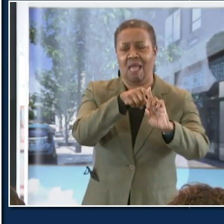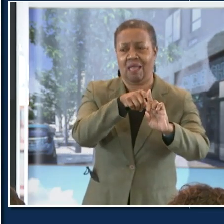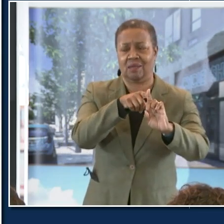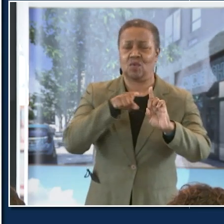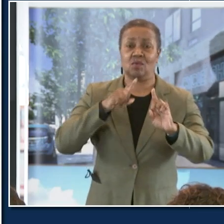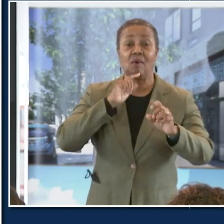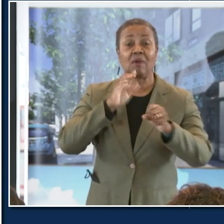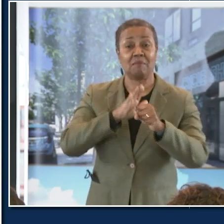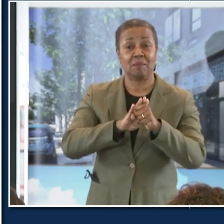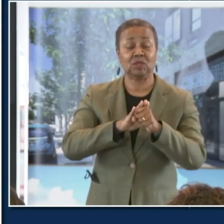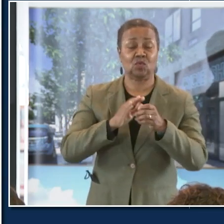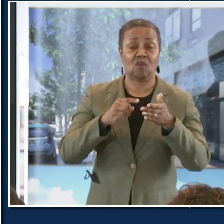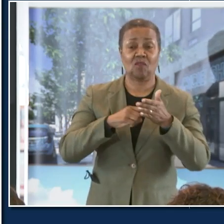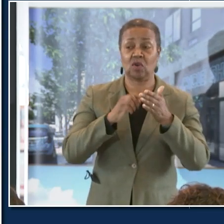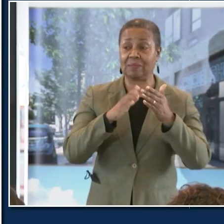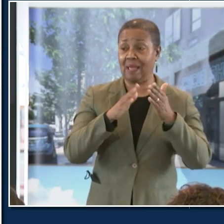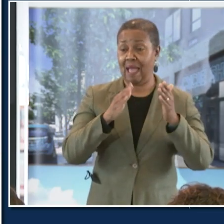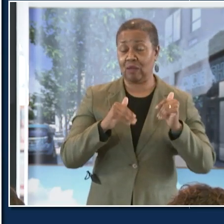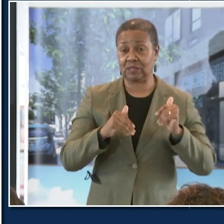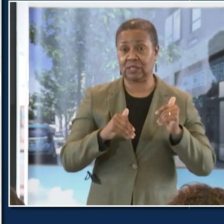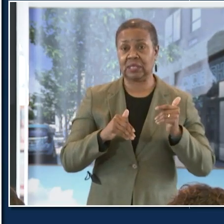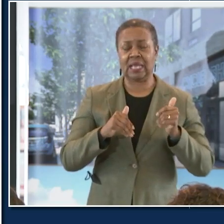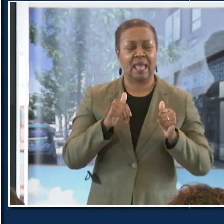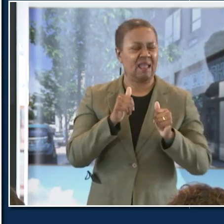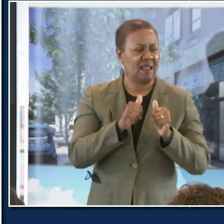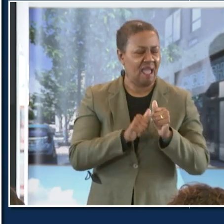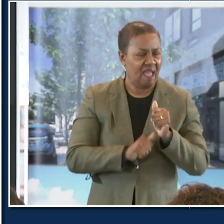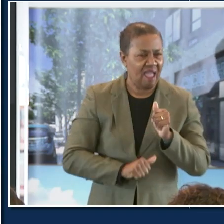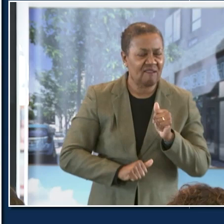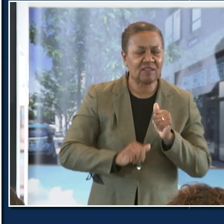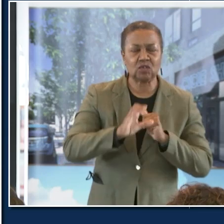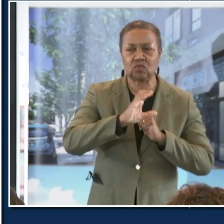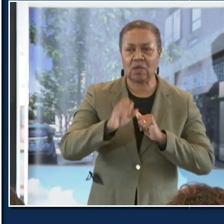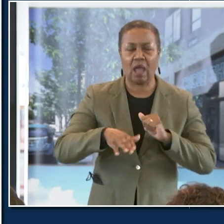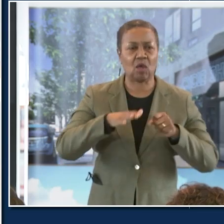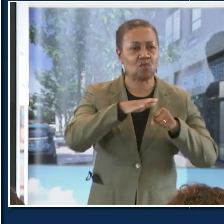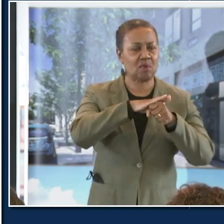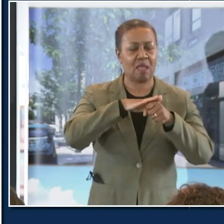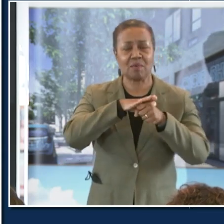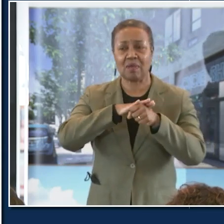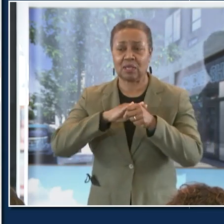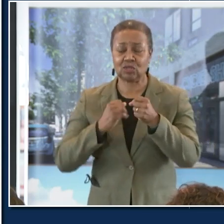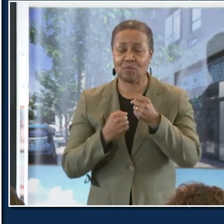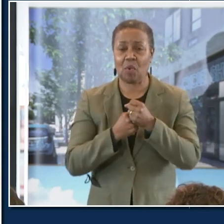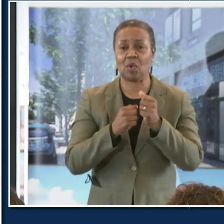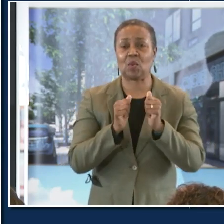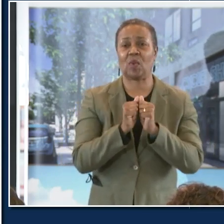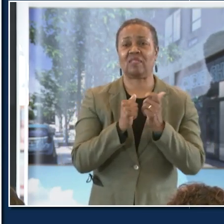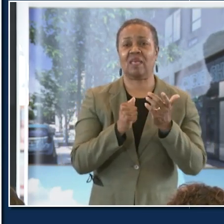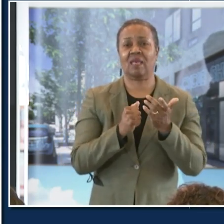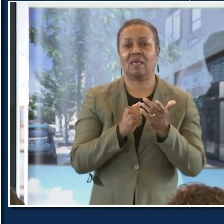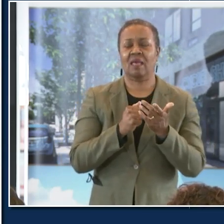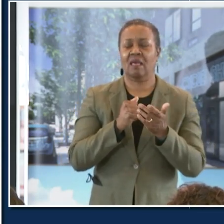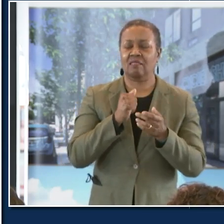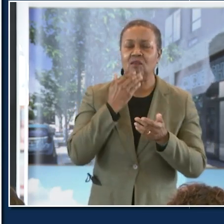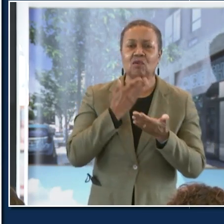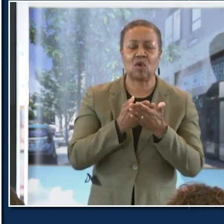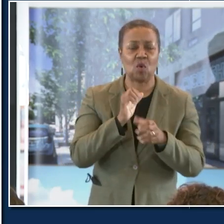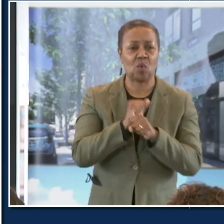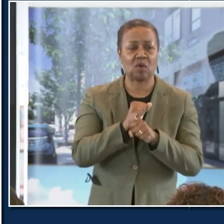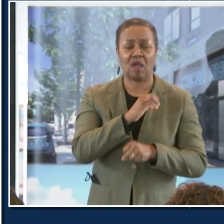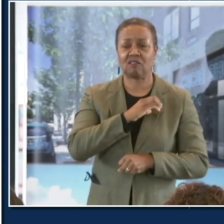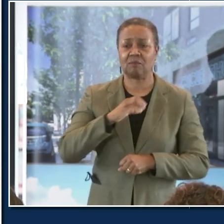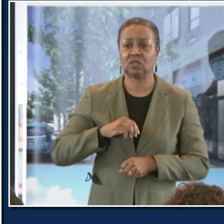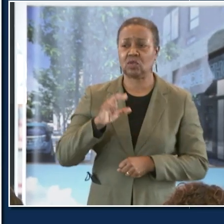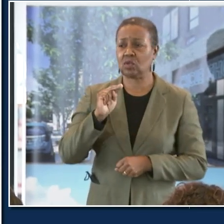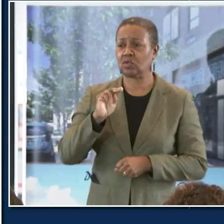your commitment to affordable housing in every single Chicago neighborhood, supported with the fine work of Commissioner Navarra,